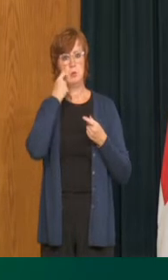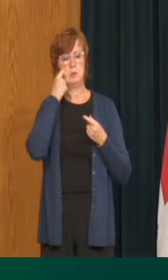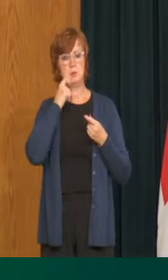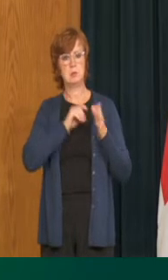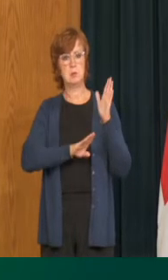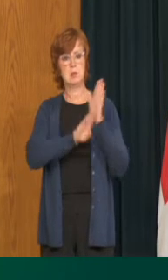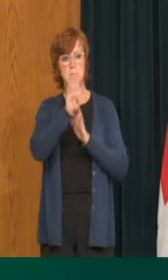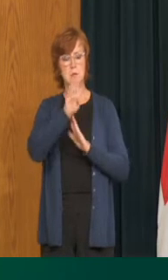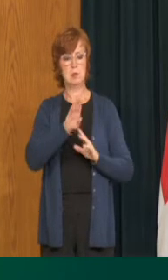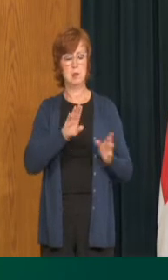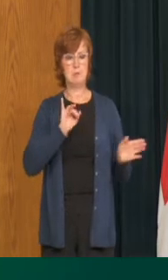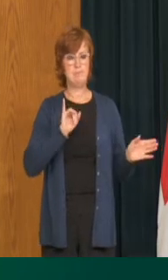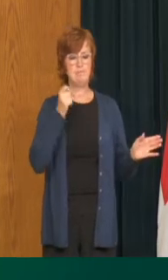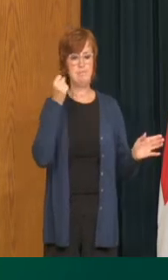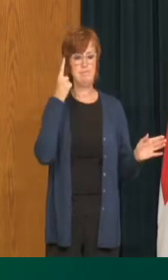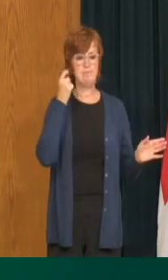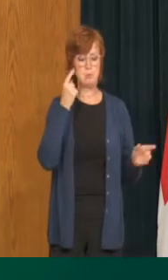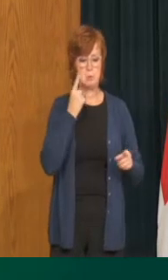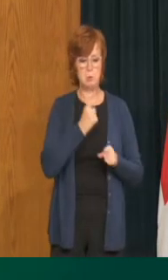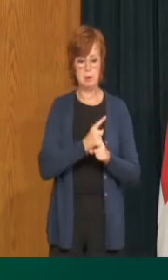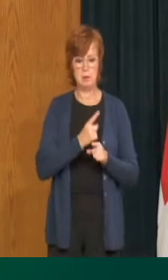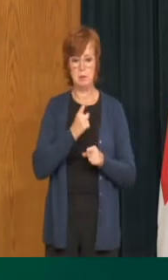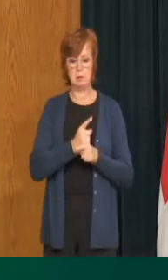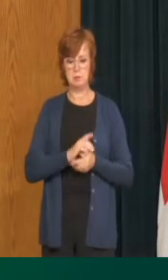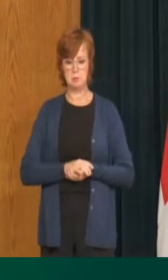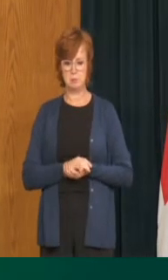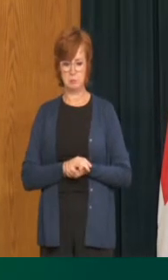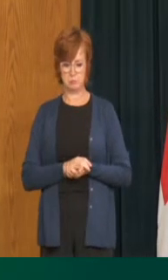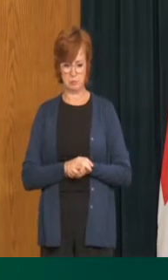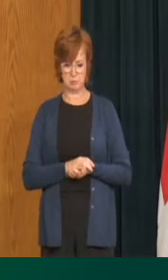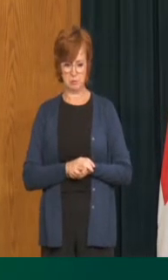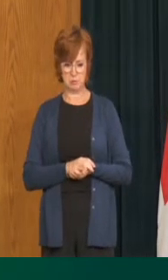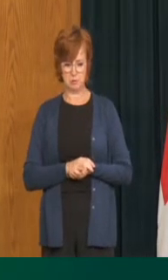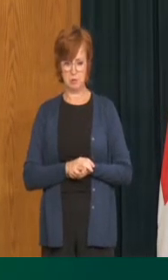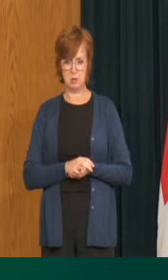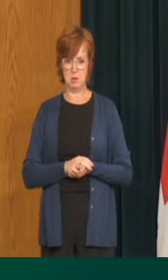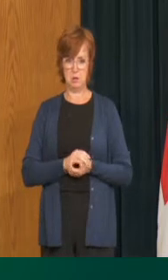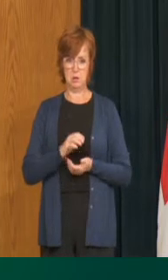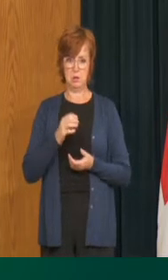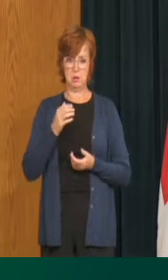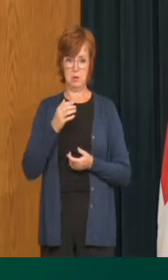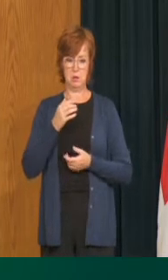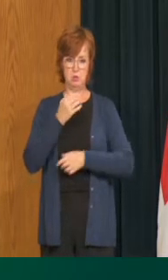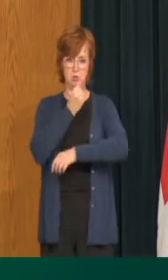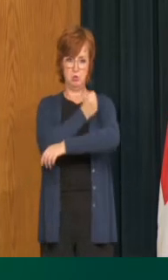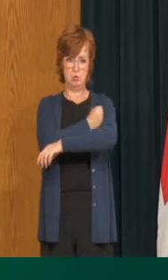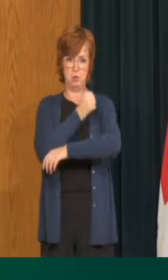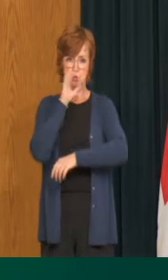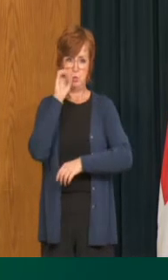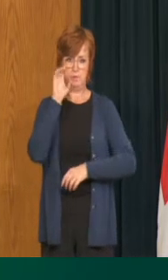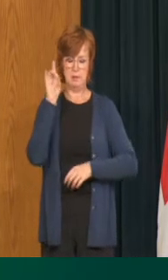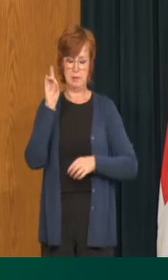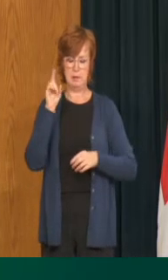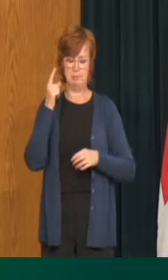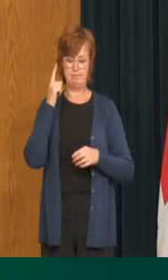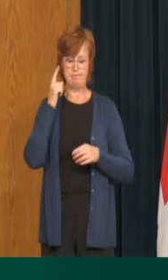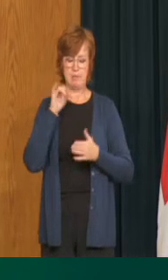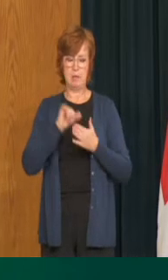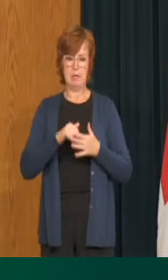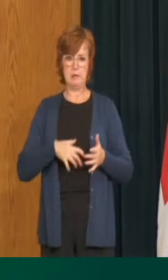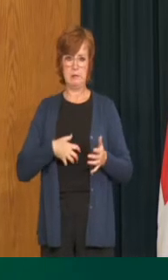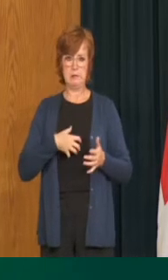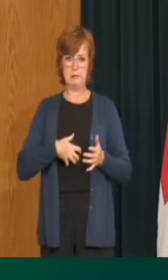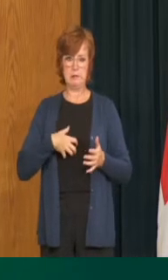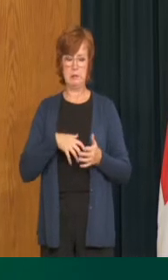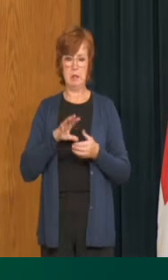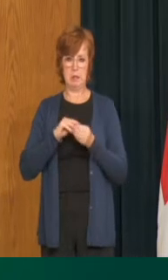spike? Right, and these are very disturbing numbers. I look at the coroner's numbers the other day that were